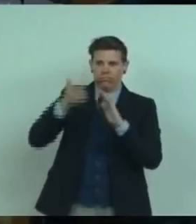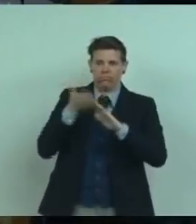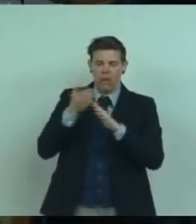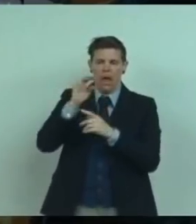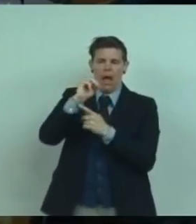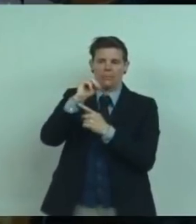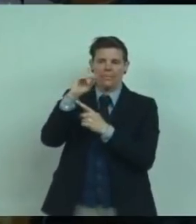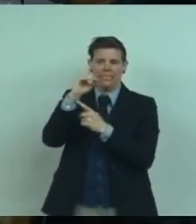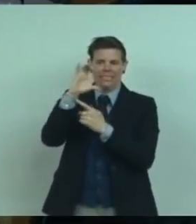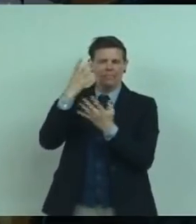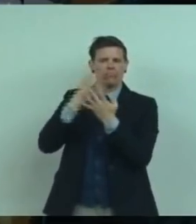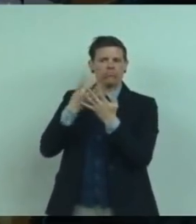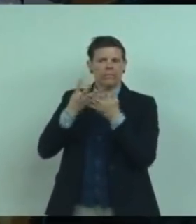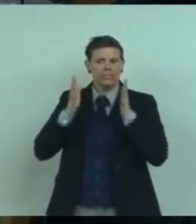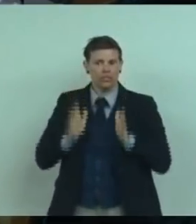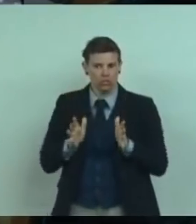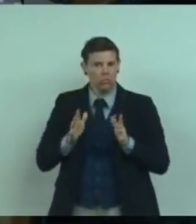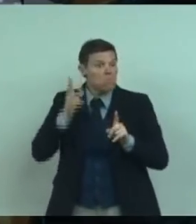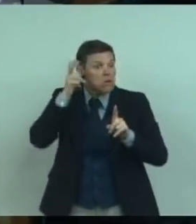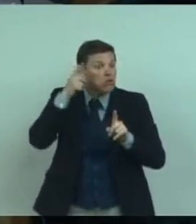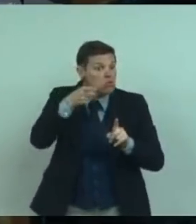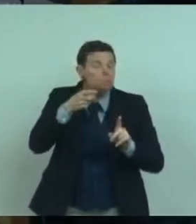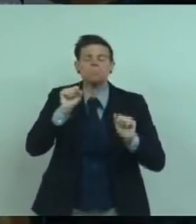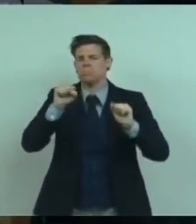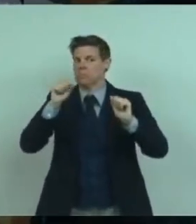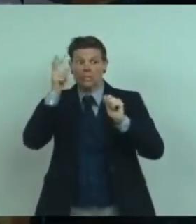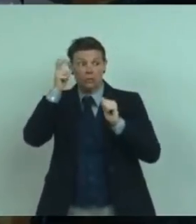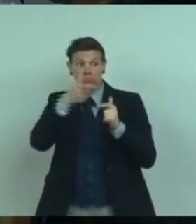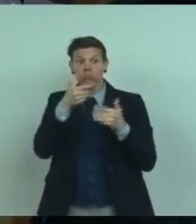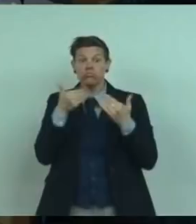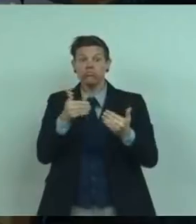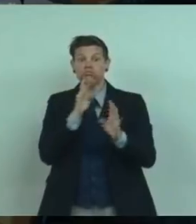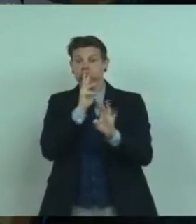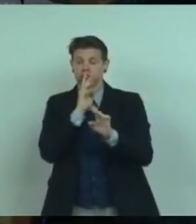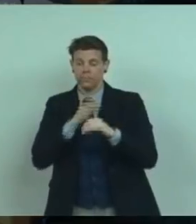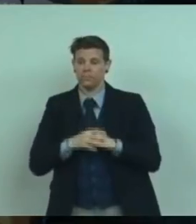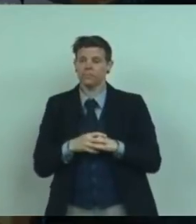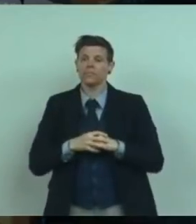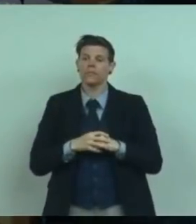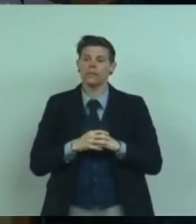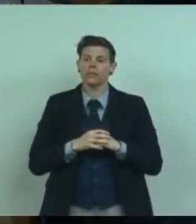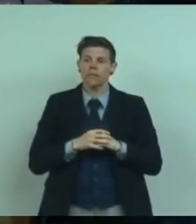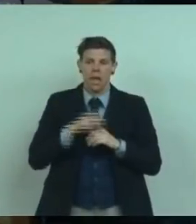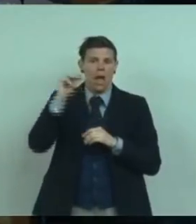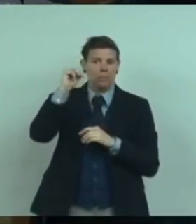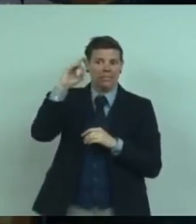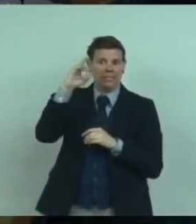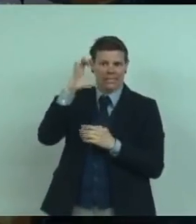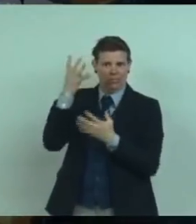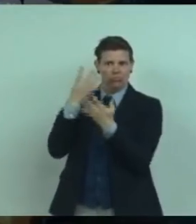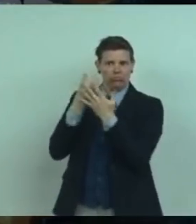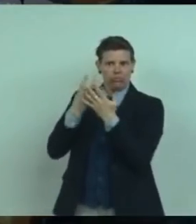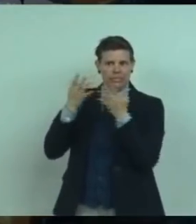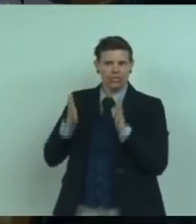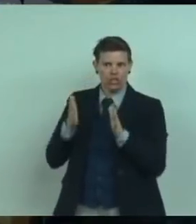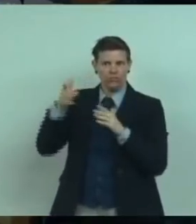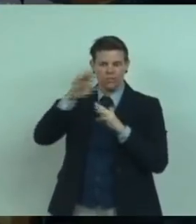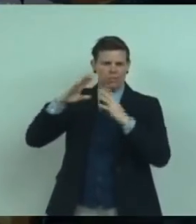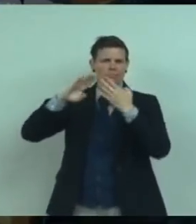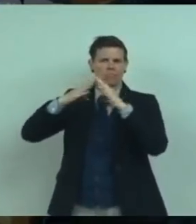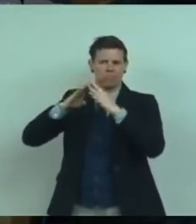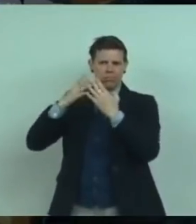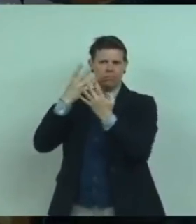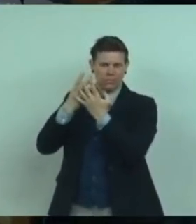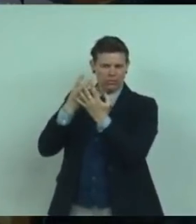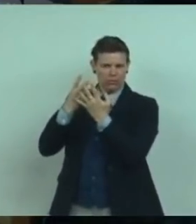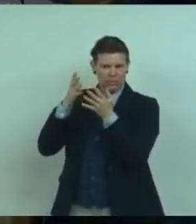can. Yep, we sure can. Go ahead. Great. Officials from the MDC said last Friday that social distancing was not possible